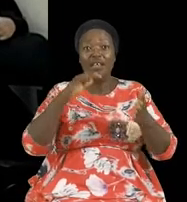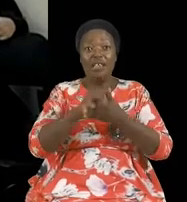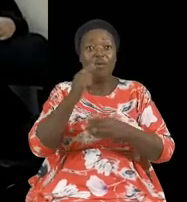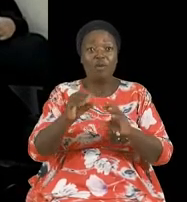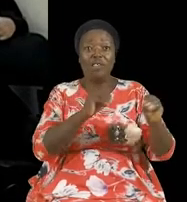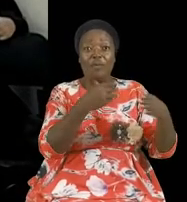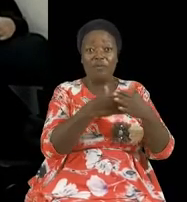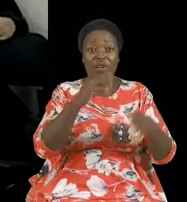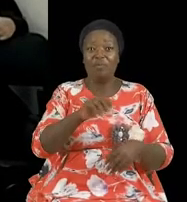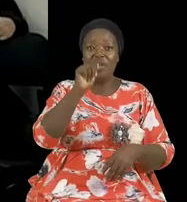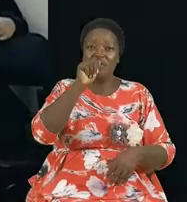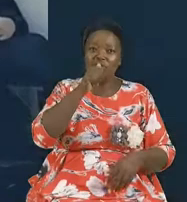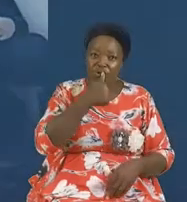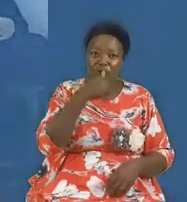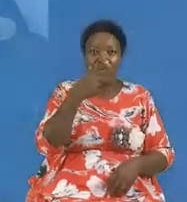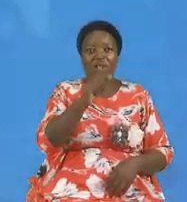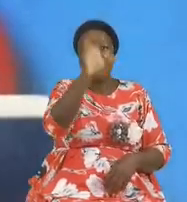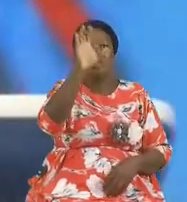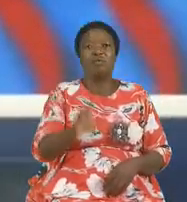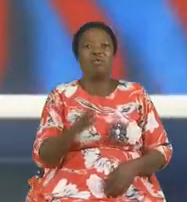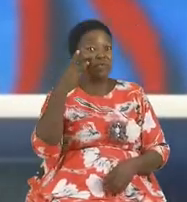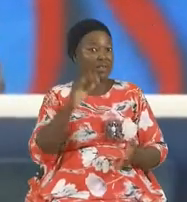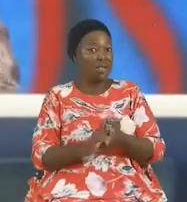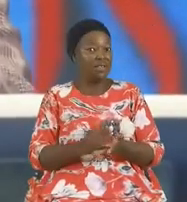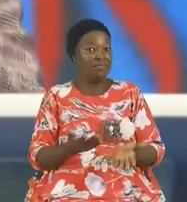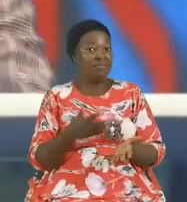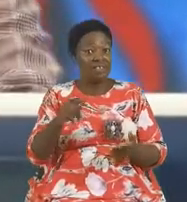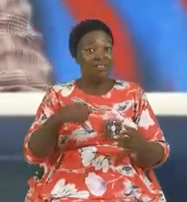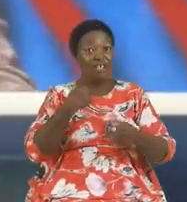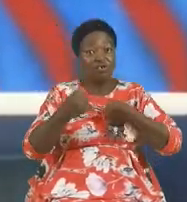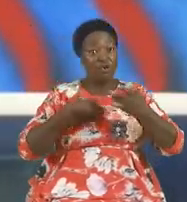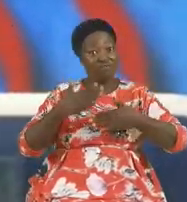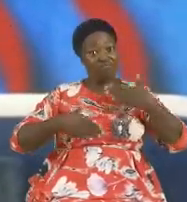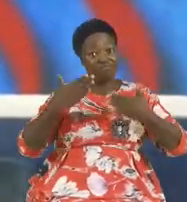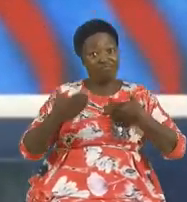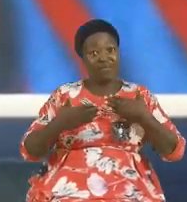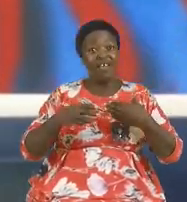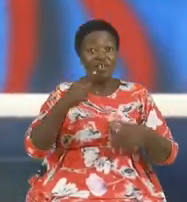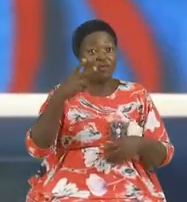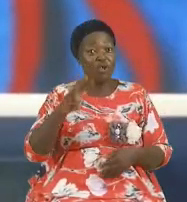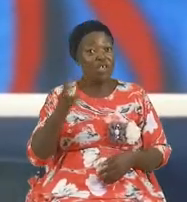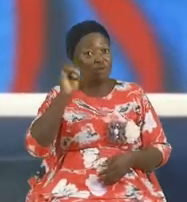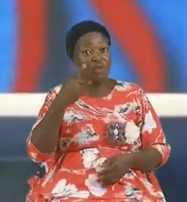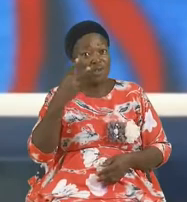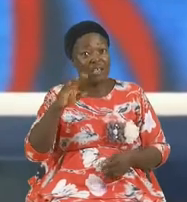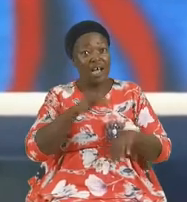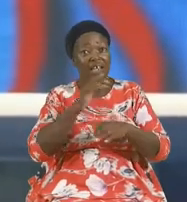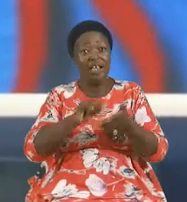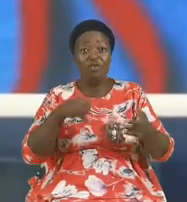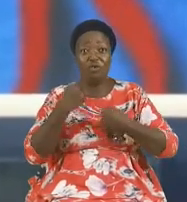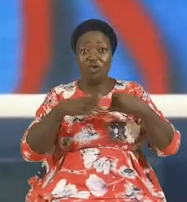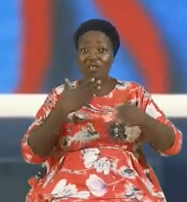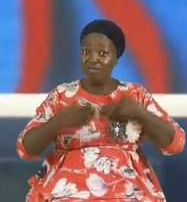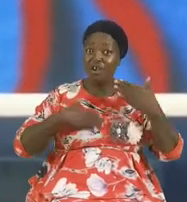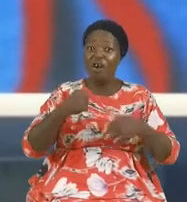faith, who for the joy that was set before him endured the cross. You see that? The joy. He